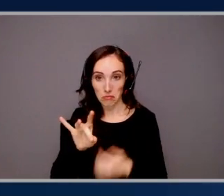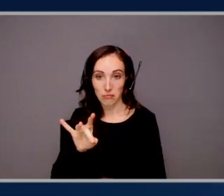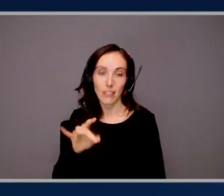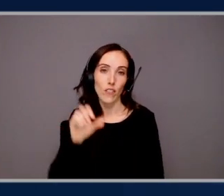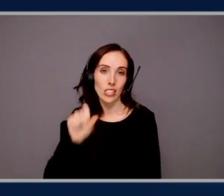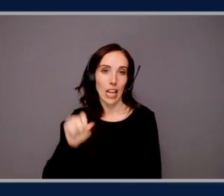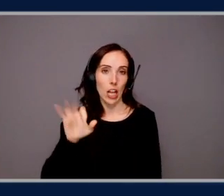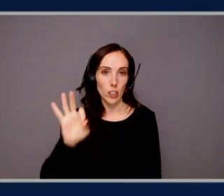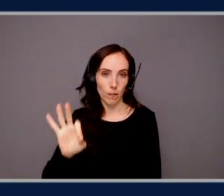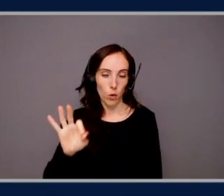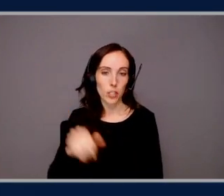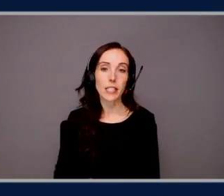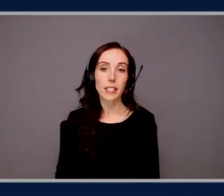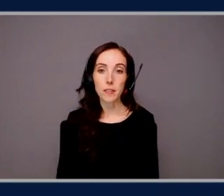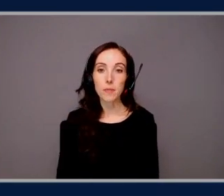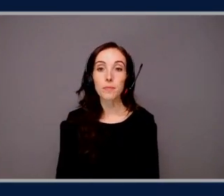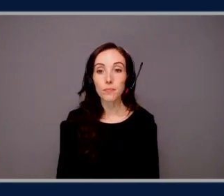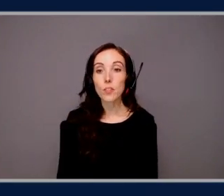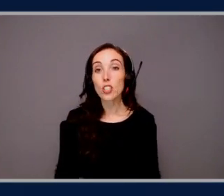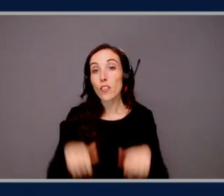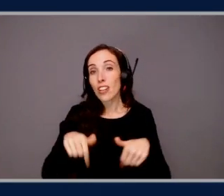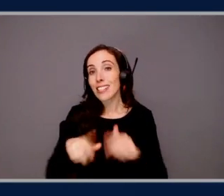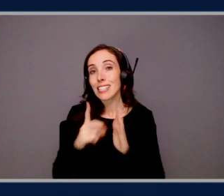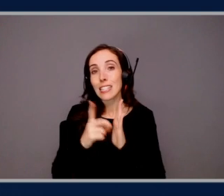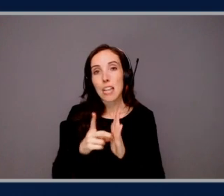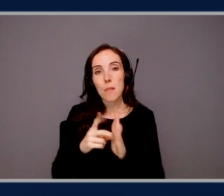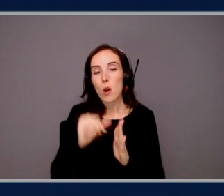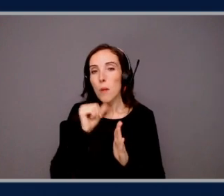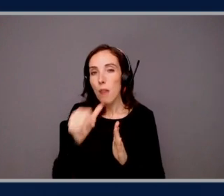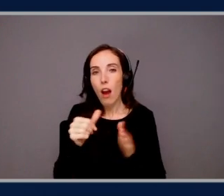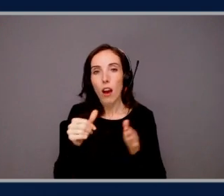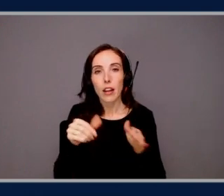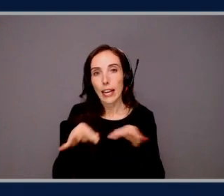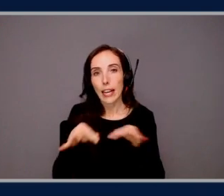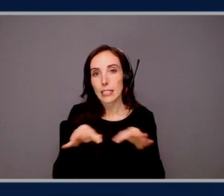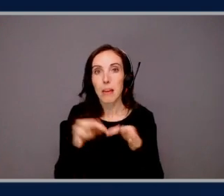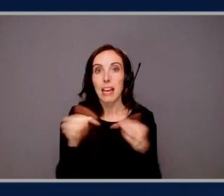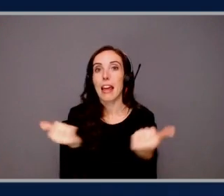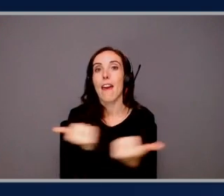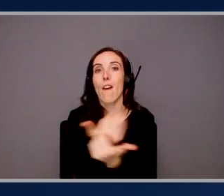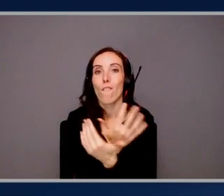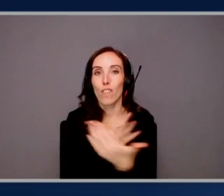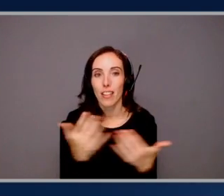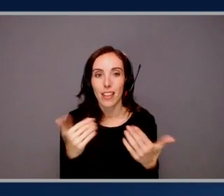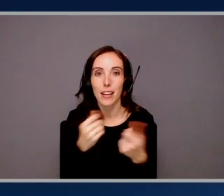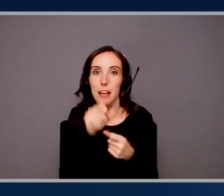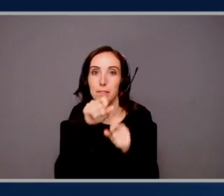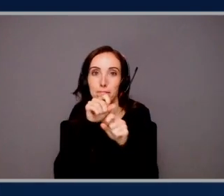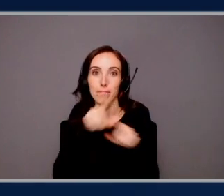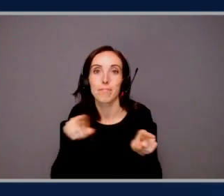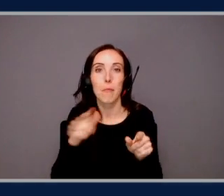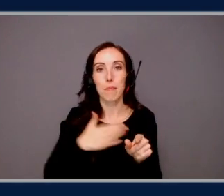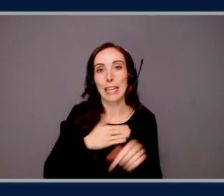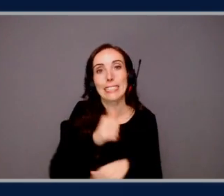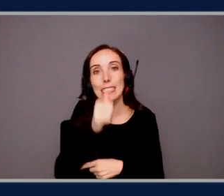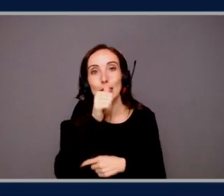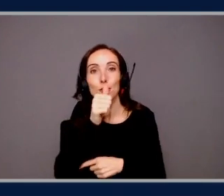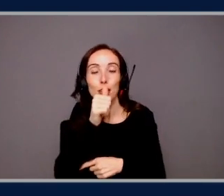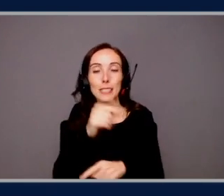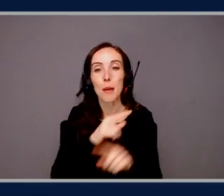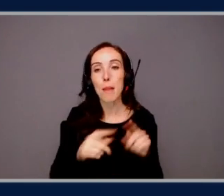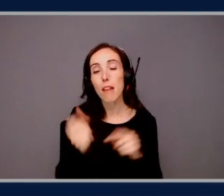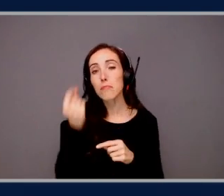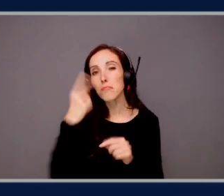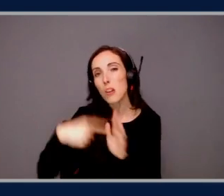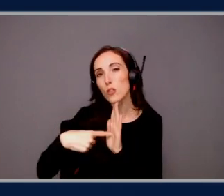Salesforce. And for this demo, I'm not going to walk through all these things here and spill all my secrets to the world for that. So just kind of show you, it's really easy.